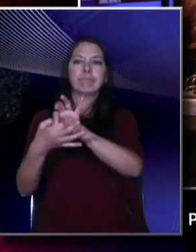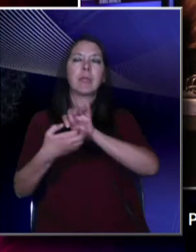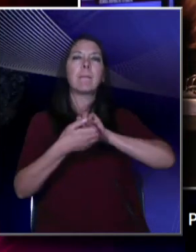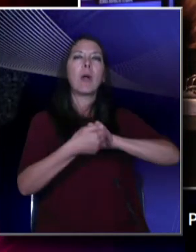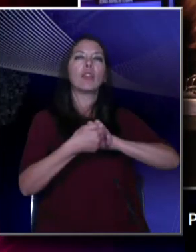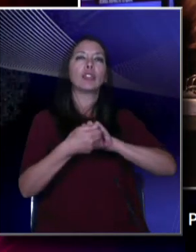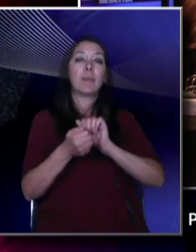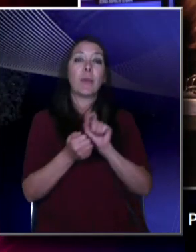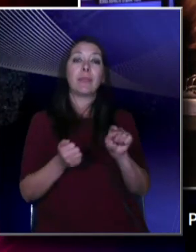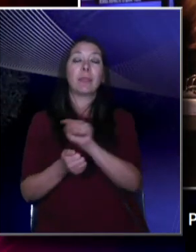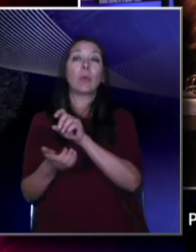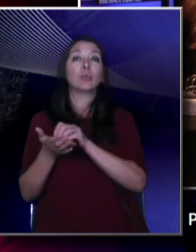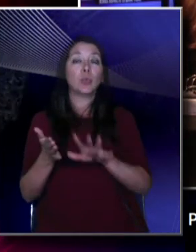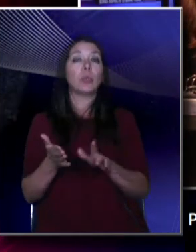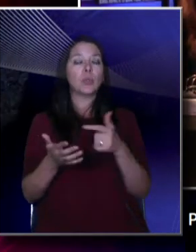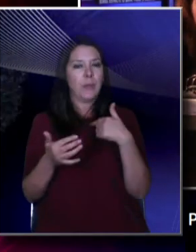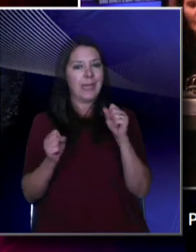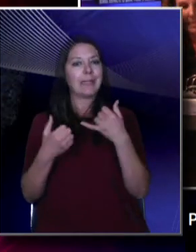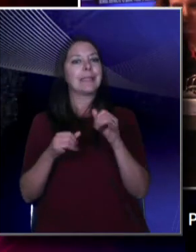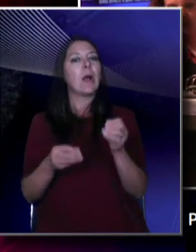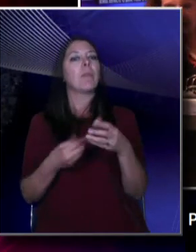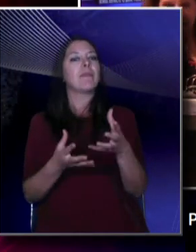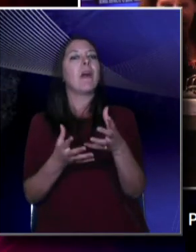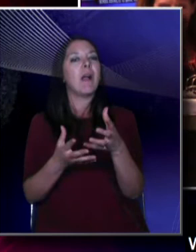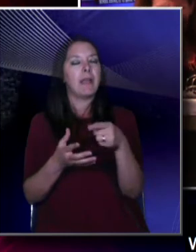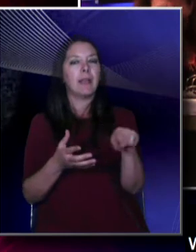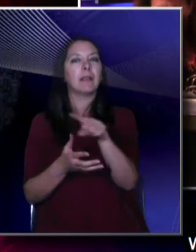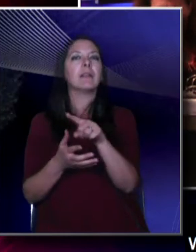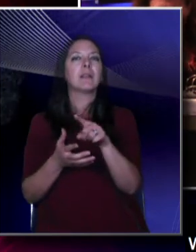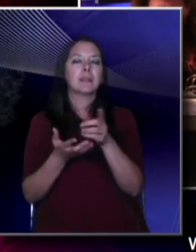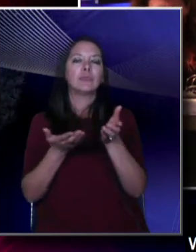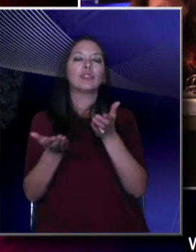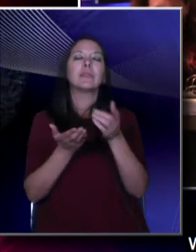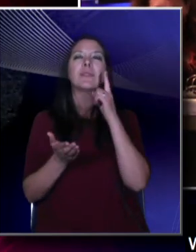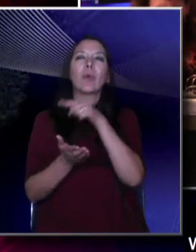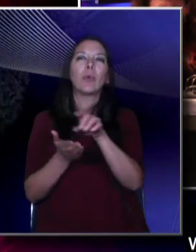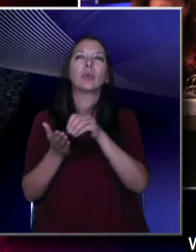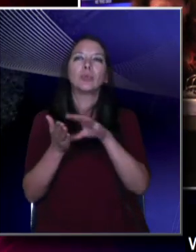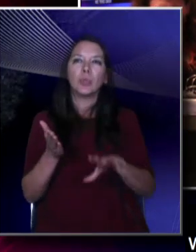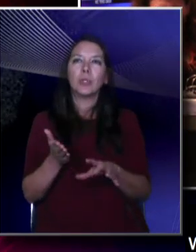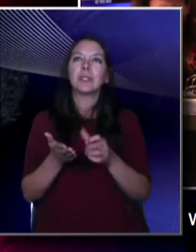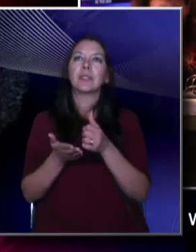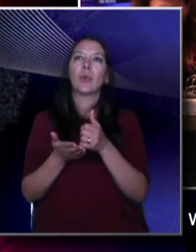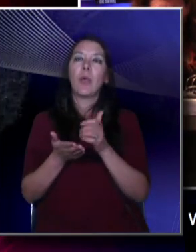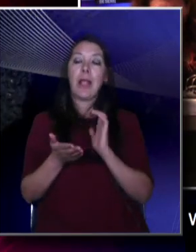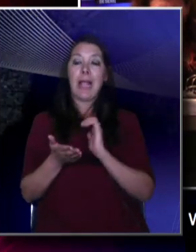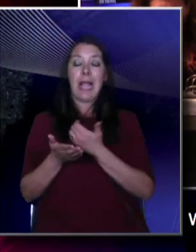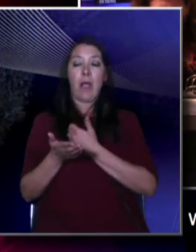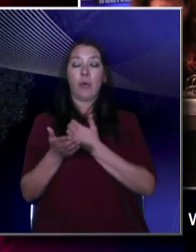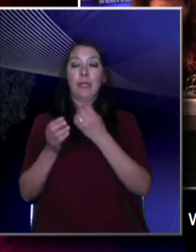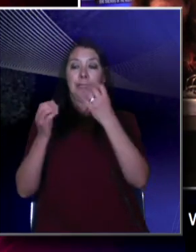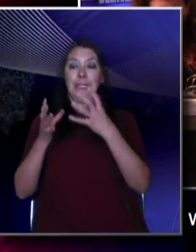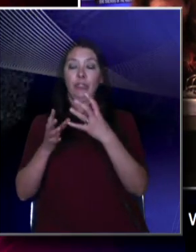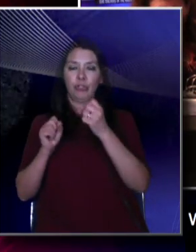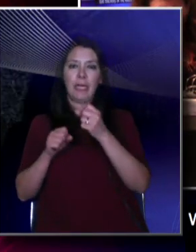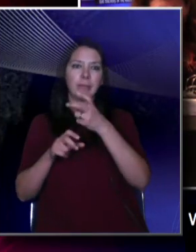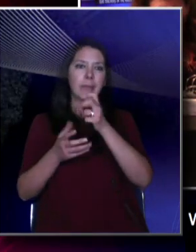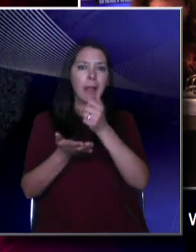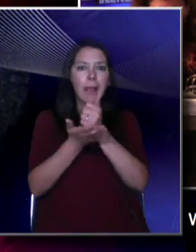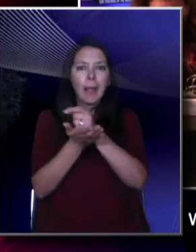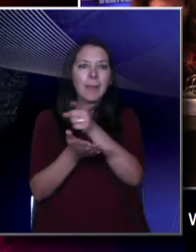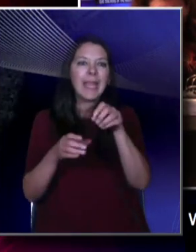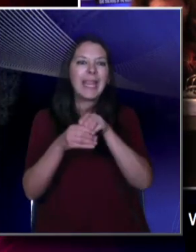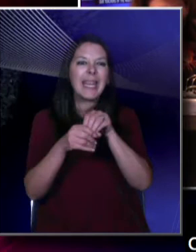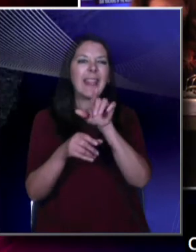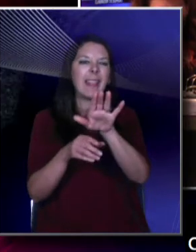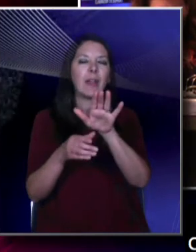those students, that we can embed our teachers in the regular preschool classroom to